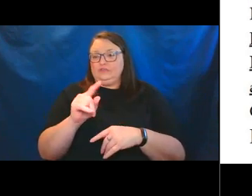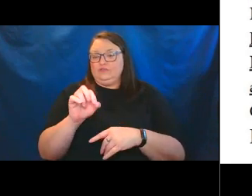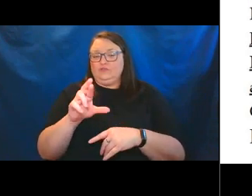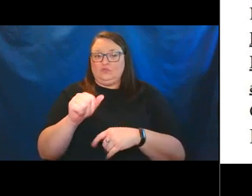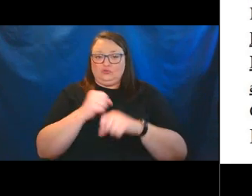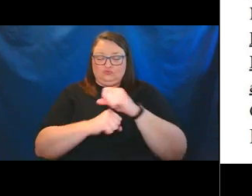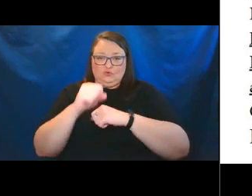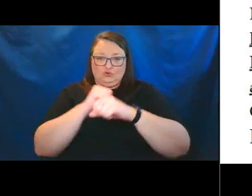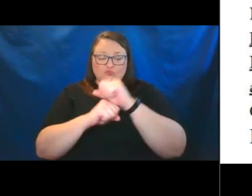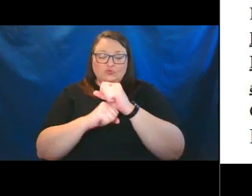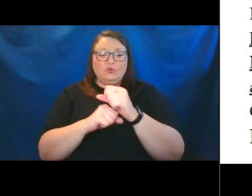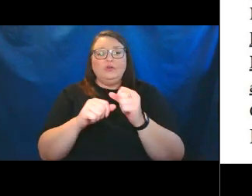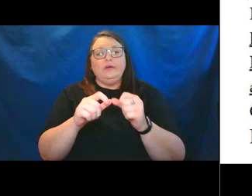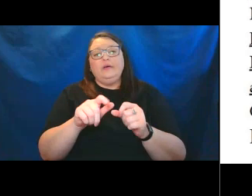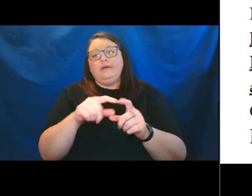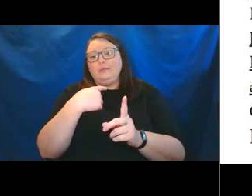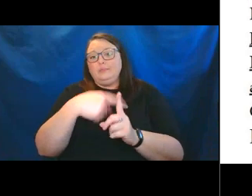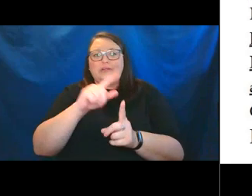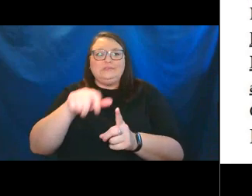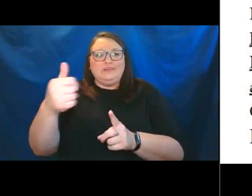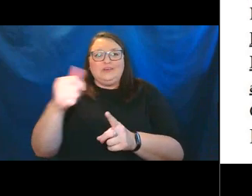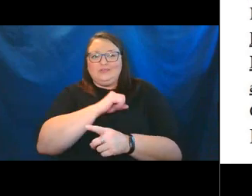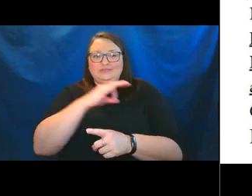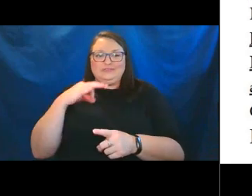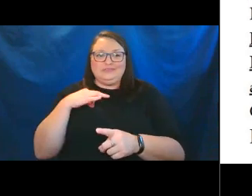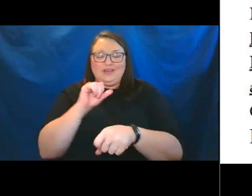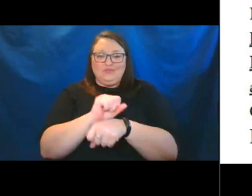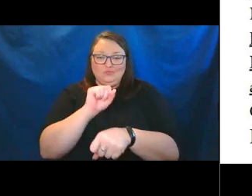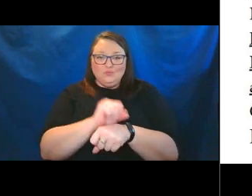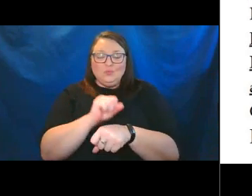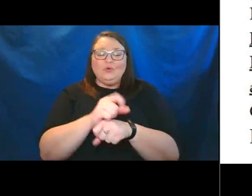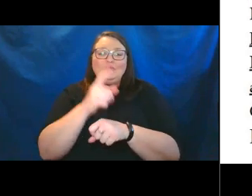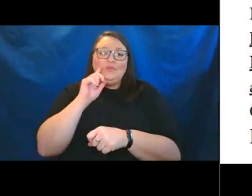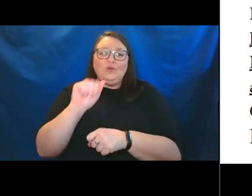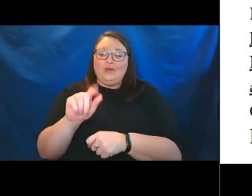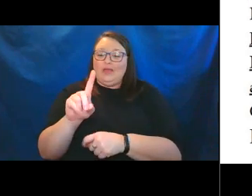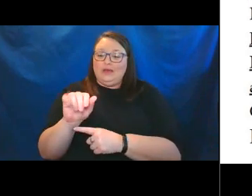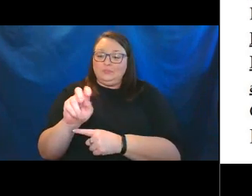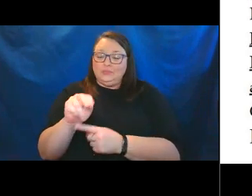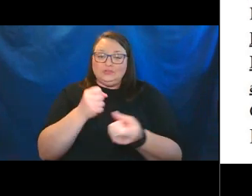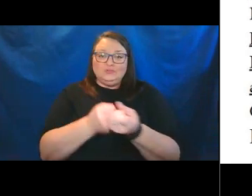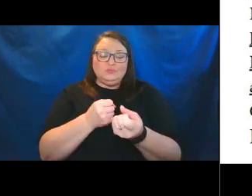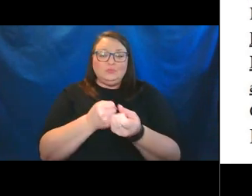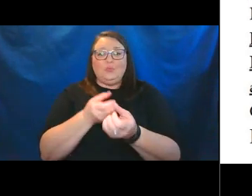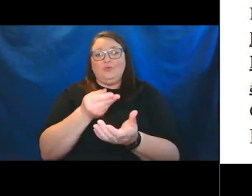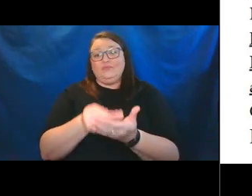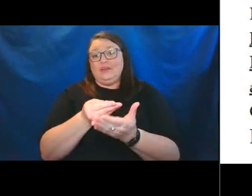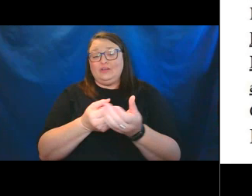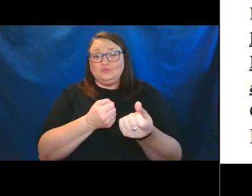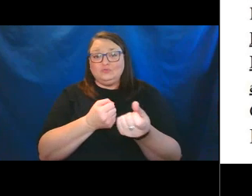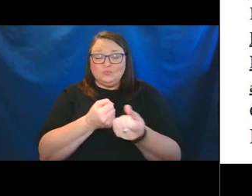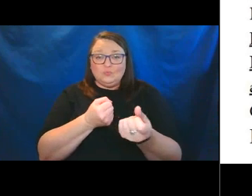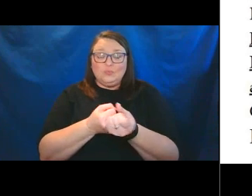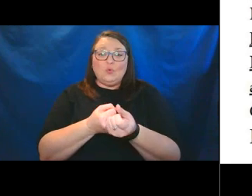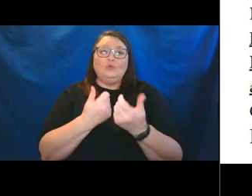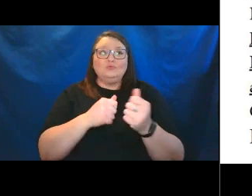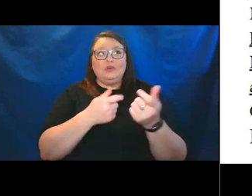this work through administrative support, general support, financial support, procurement